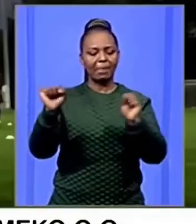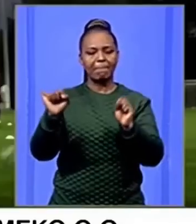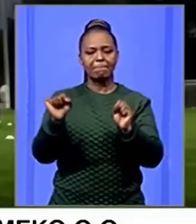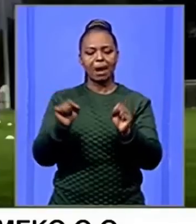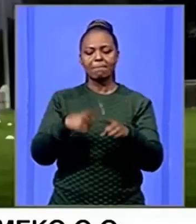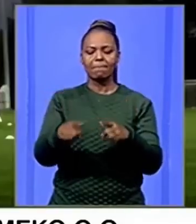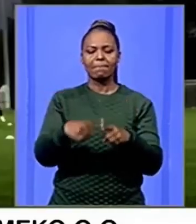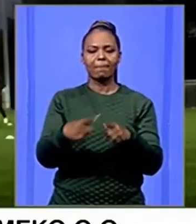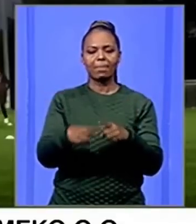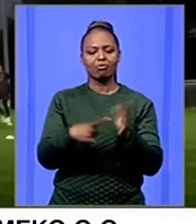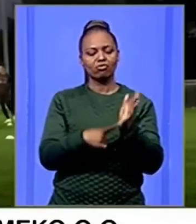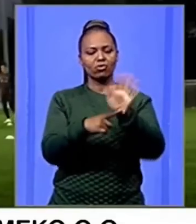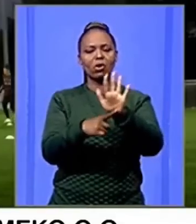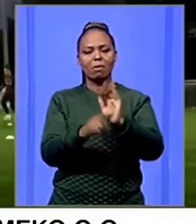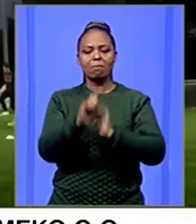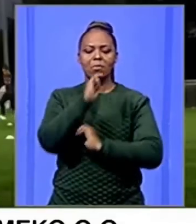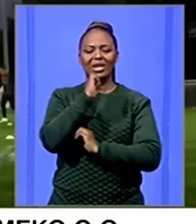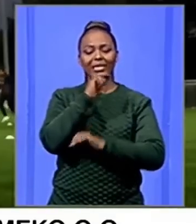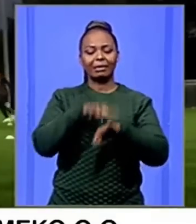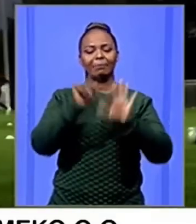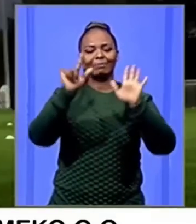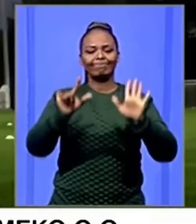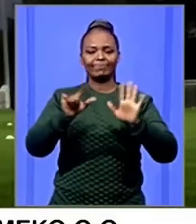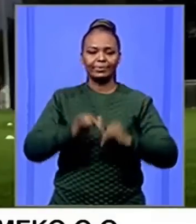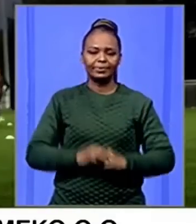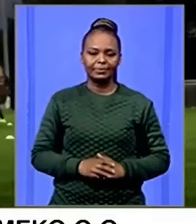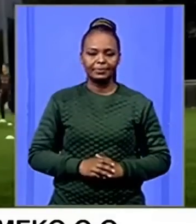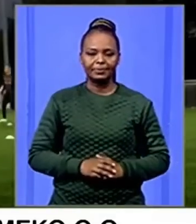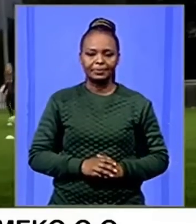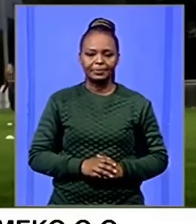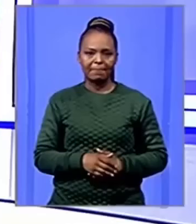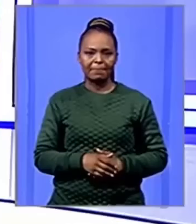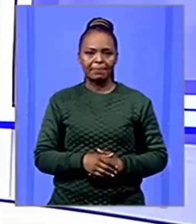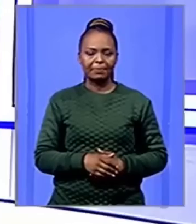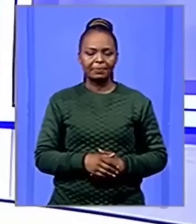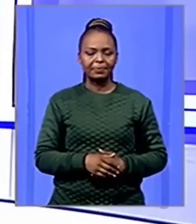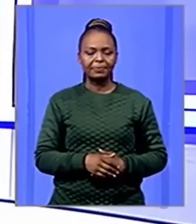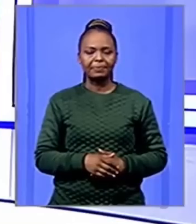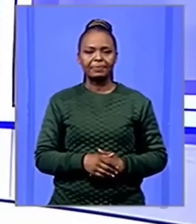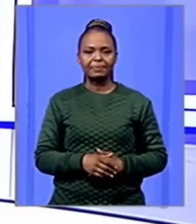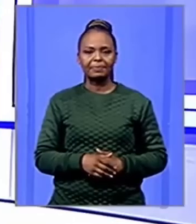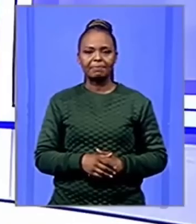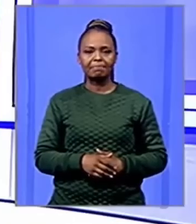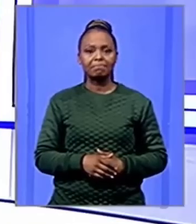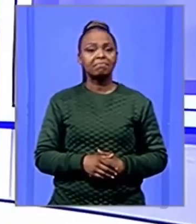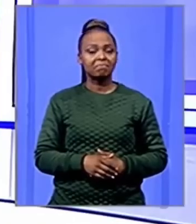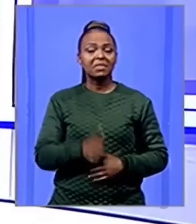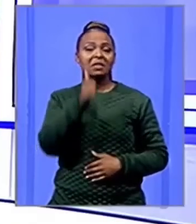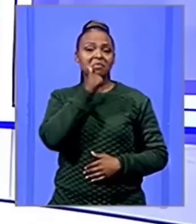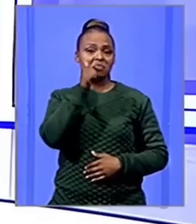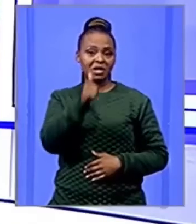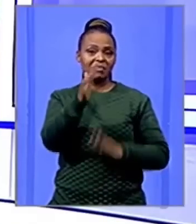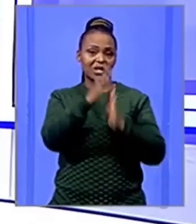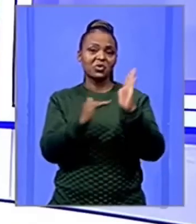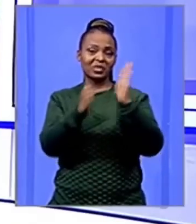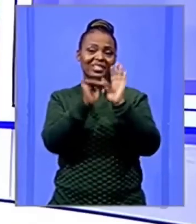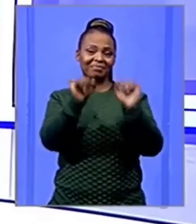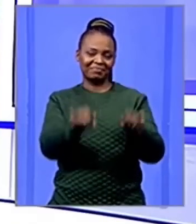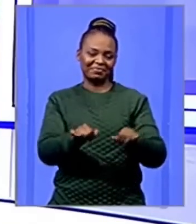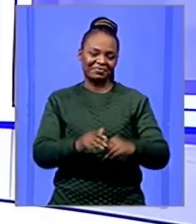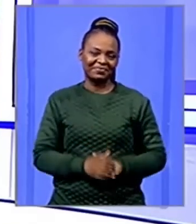mesong. Sfiso Ramara wa ditaba tša SABC. Tshameko ntle ka New Zealand di ne di